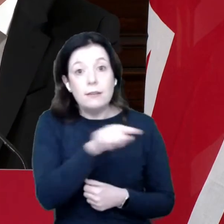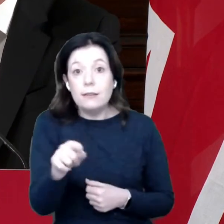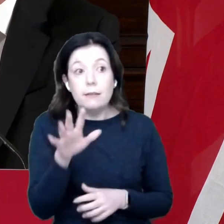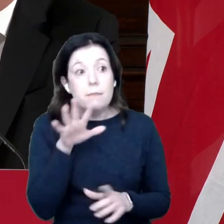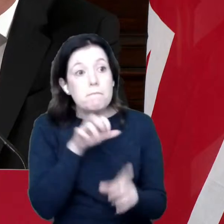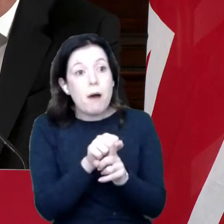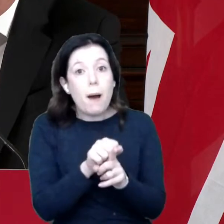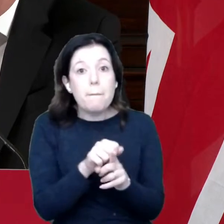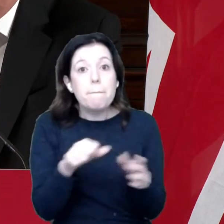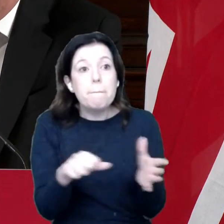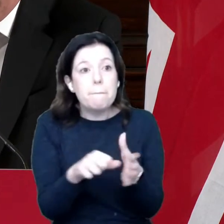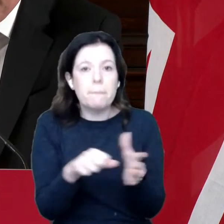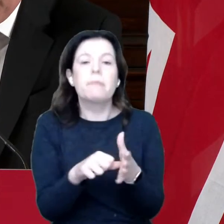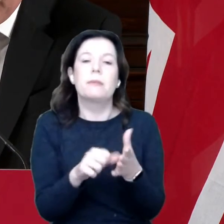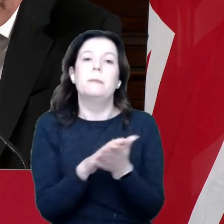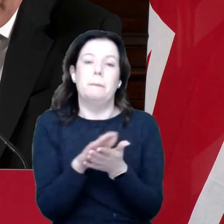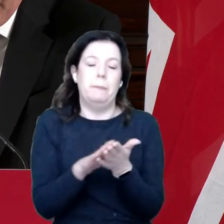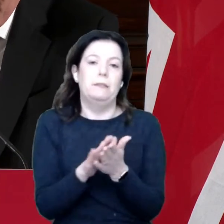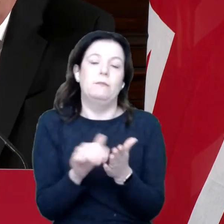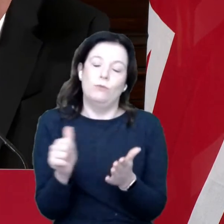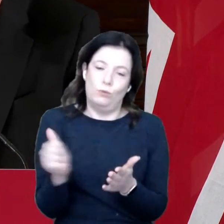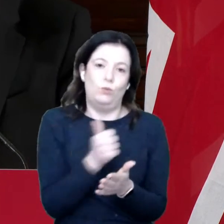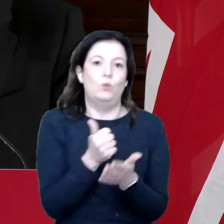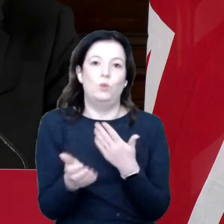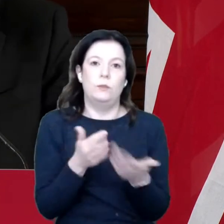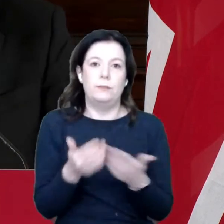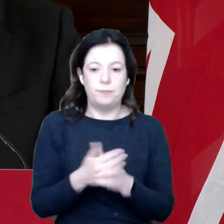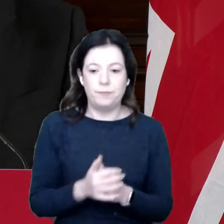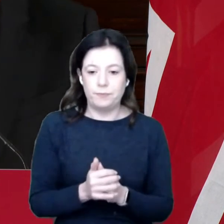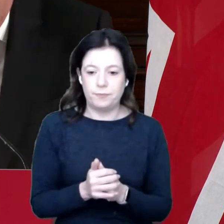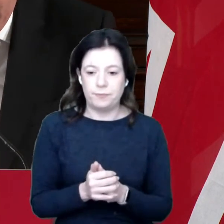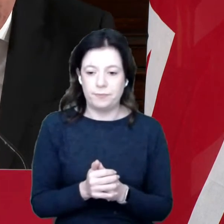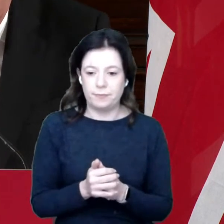a political party, every day as individuals. Thank you, Theo. And